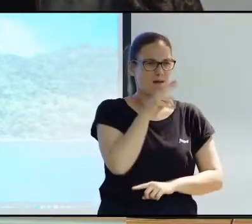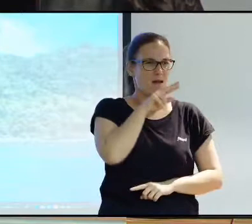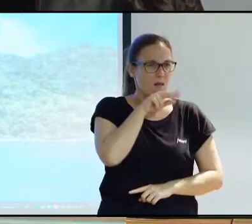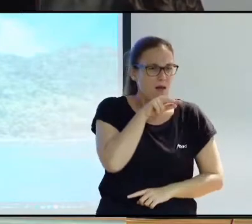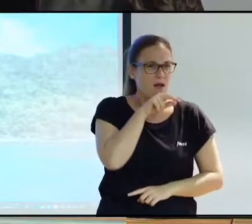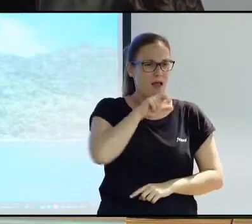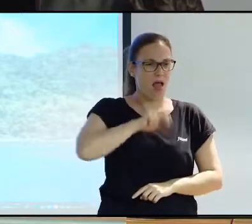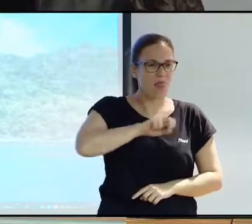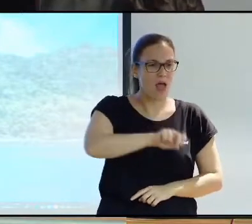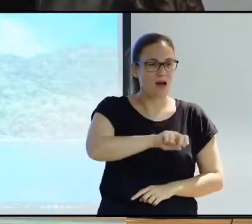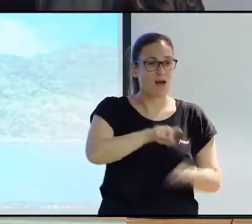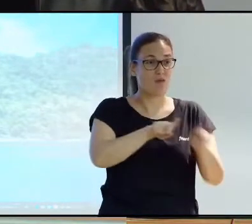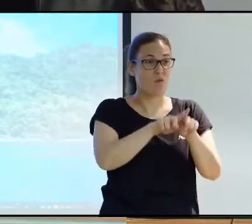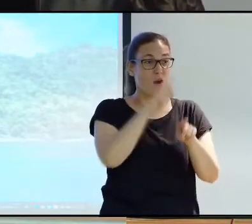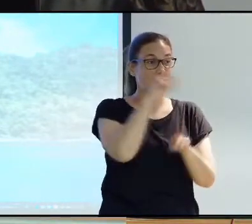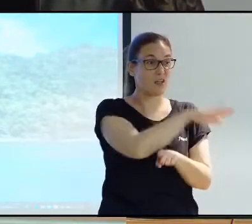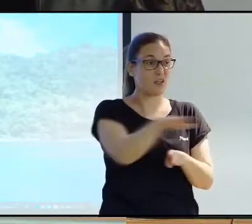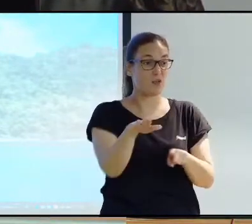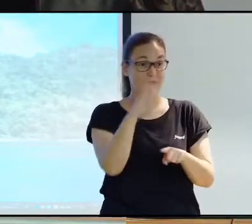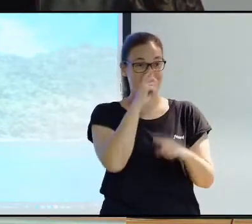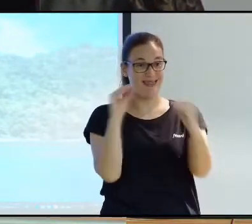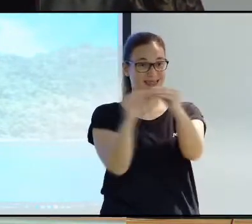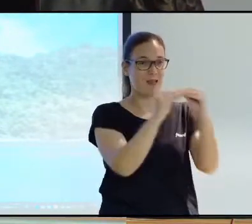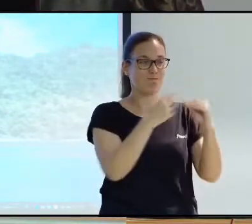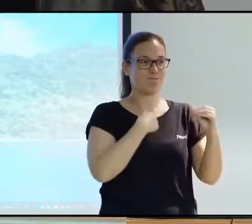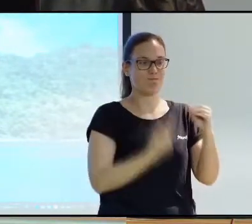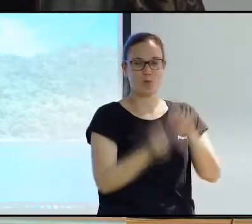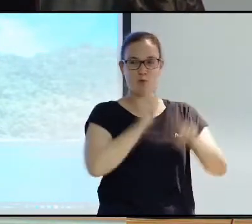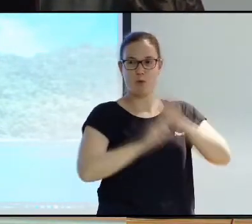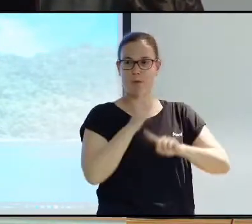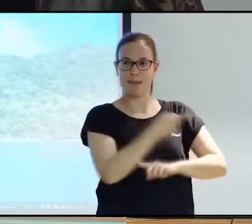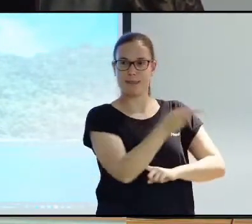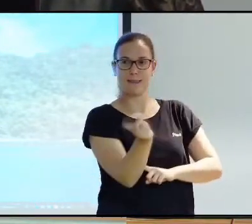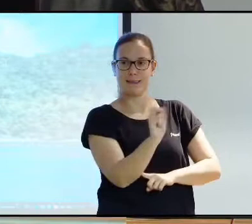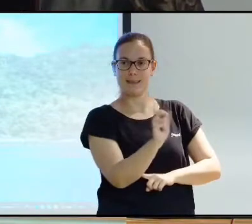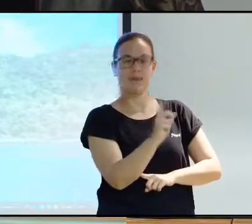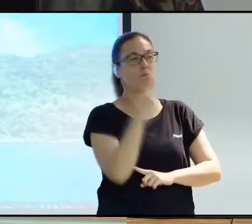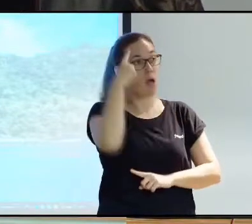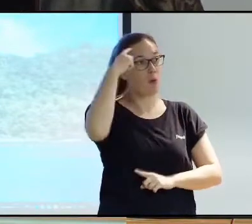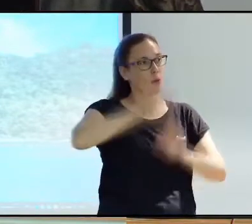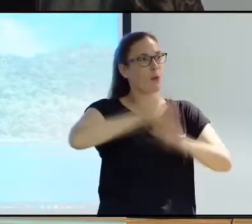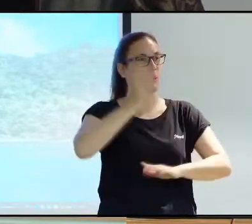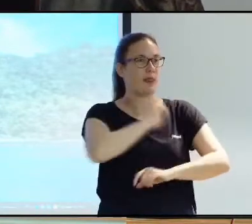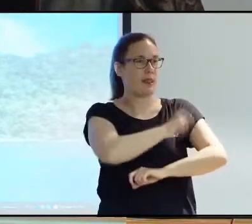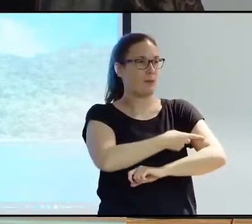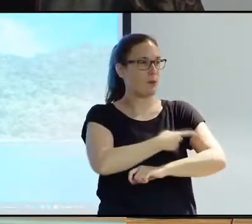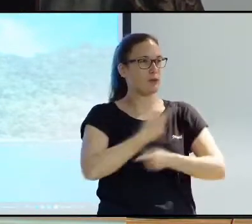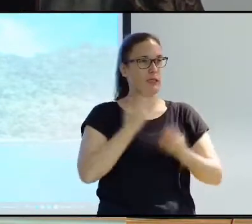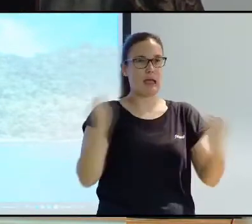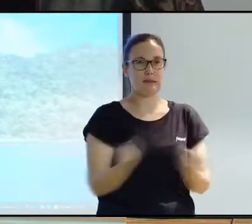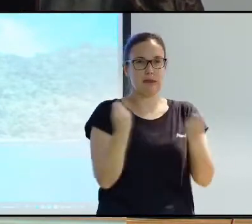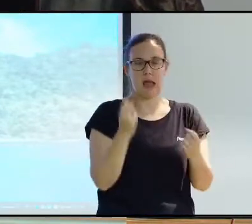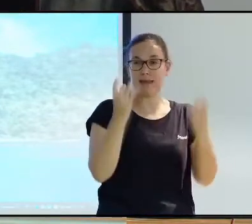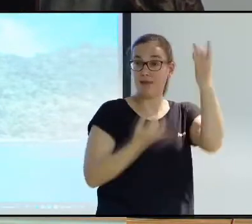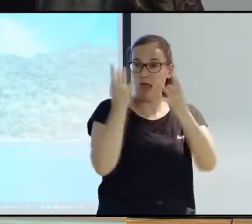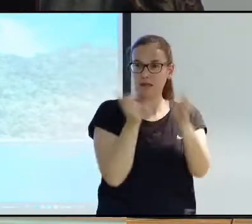had epilepsy attacks, and that made me feel different. I had eating, walking, speaking problems. I remember